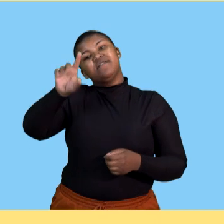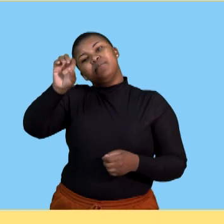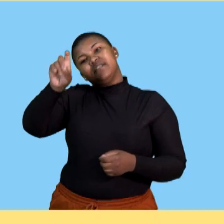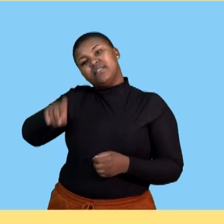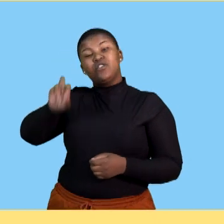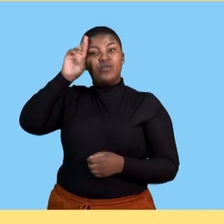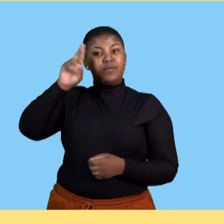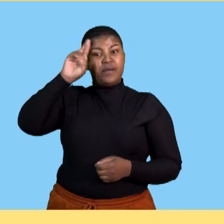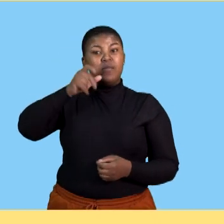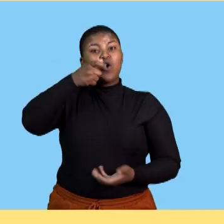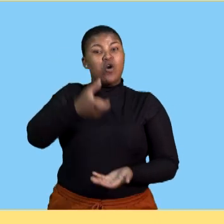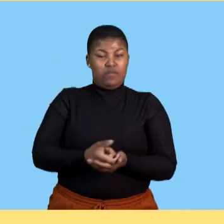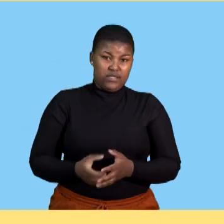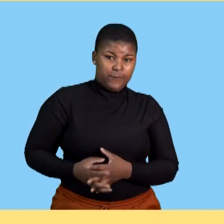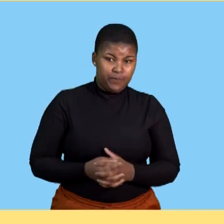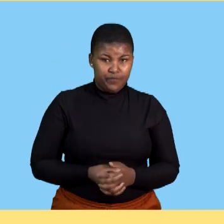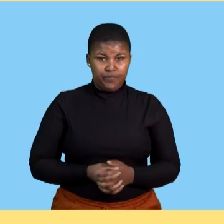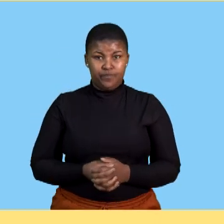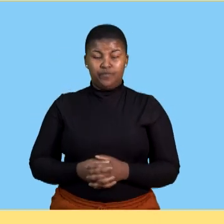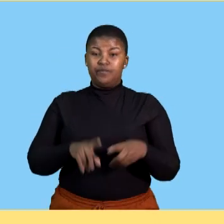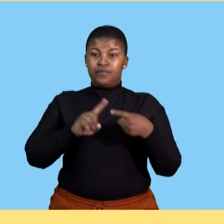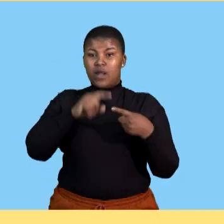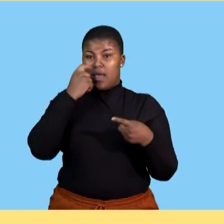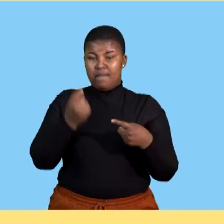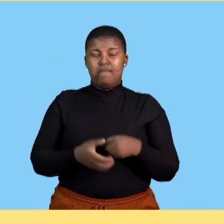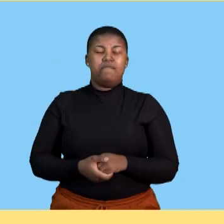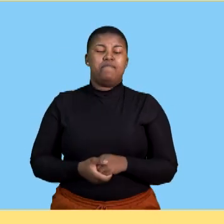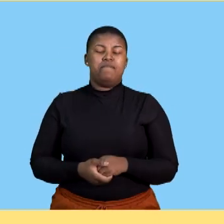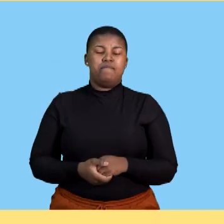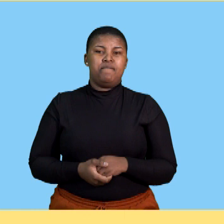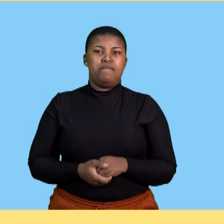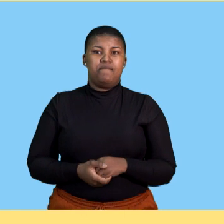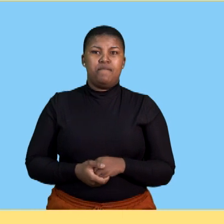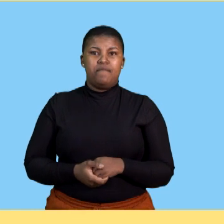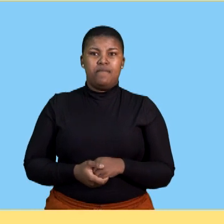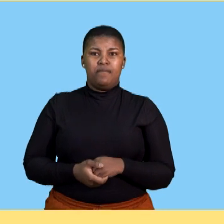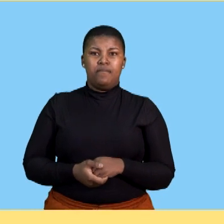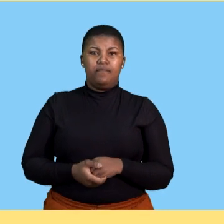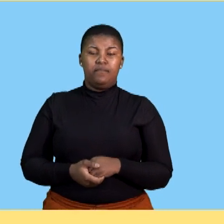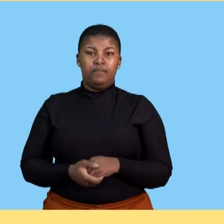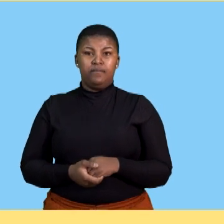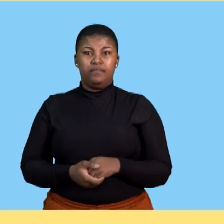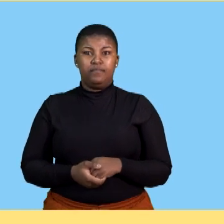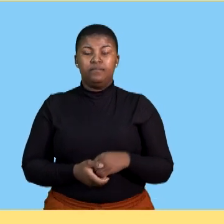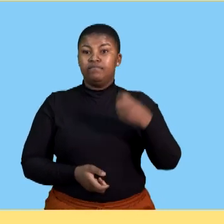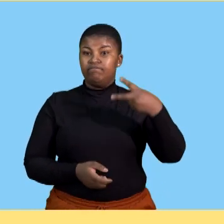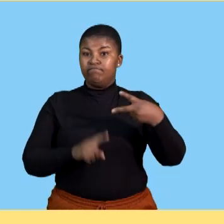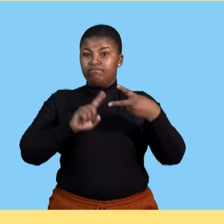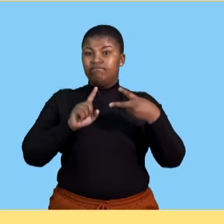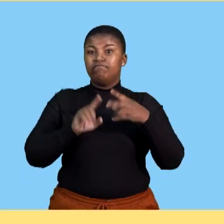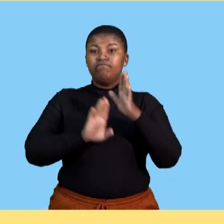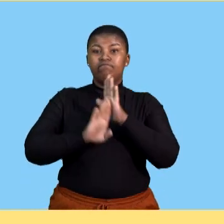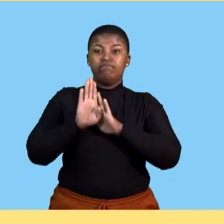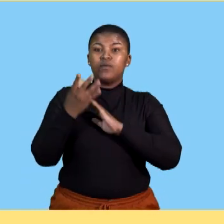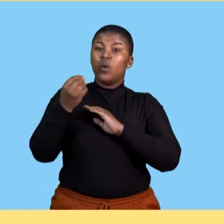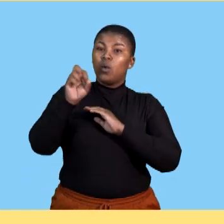35.7%. Remember, when we comment, we need the name, that becomes number 1. Number 2, we need the